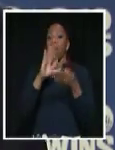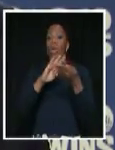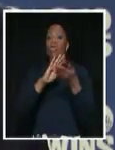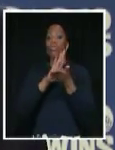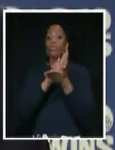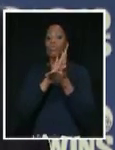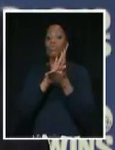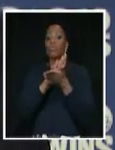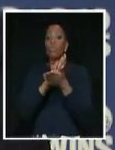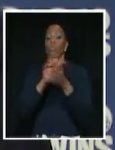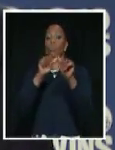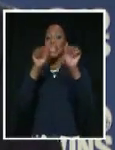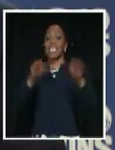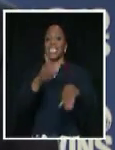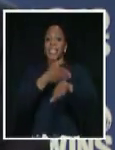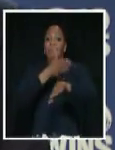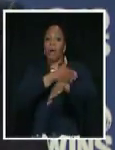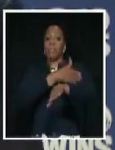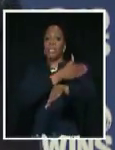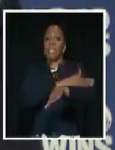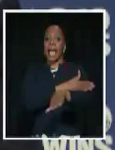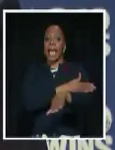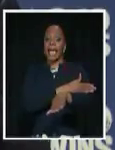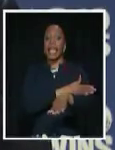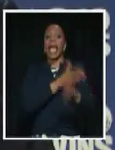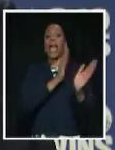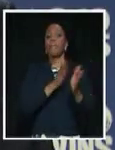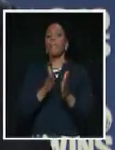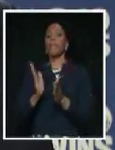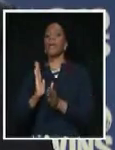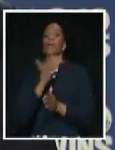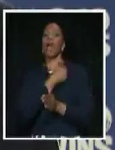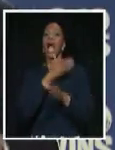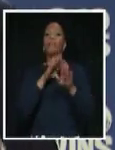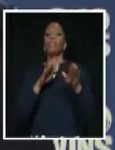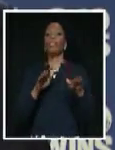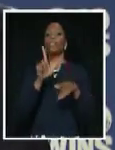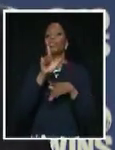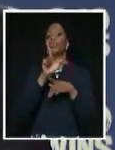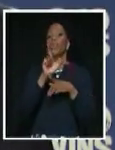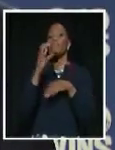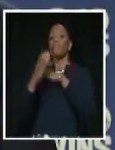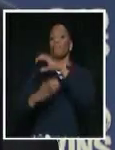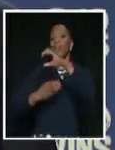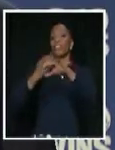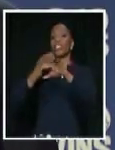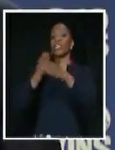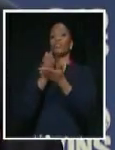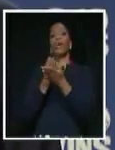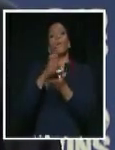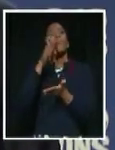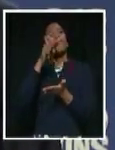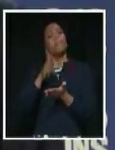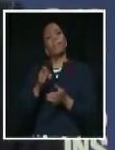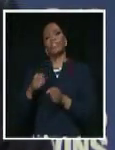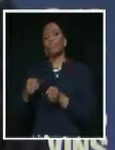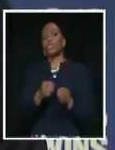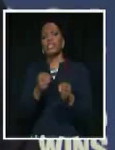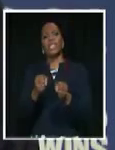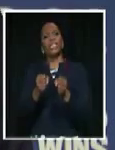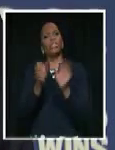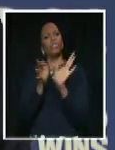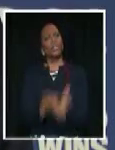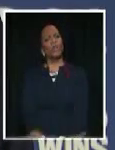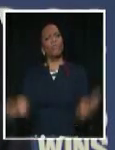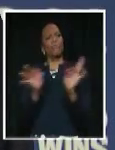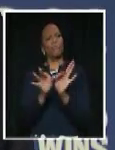on parents all over the city, so we can prepare our kids for the 21st century economy. We have to do it. It's strategically crucial. Now, I believe